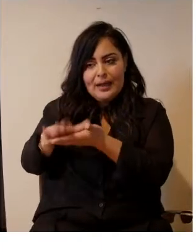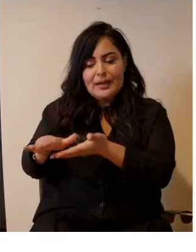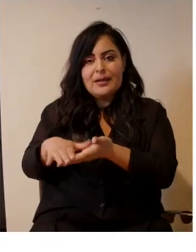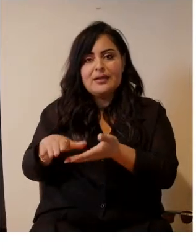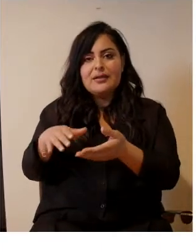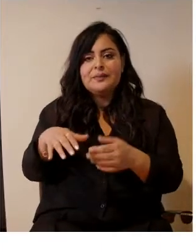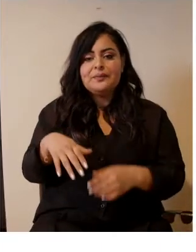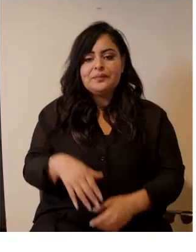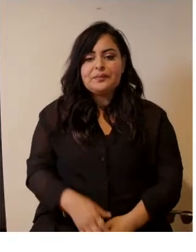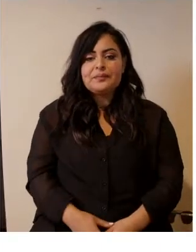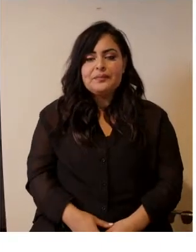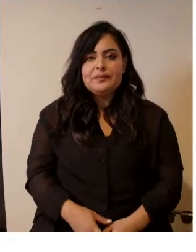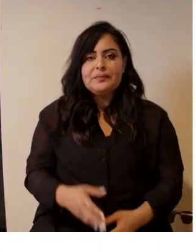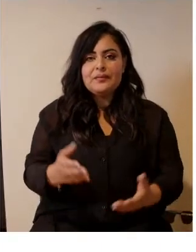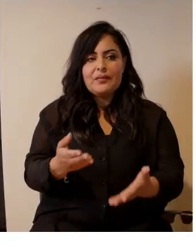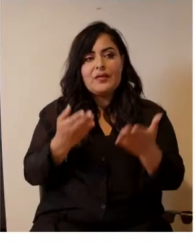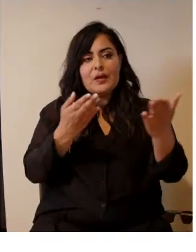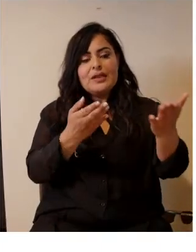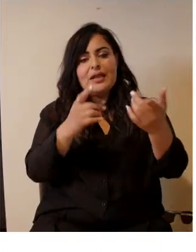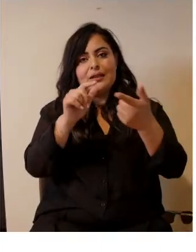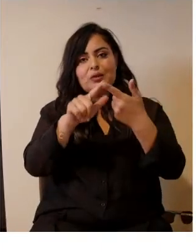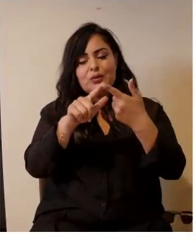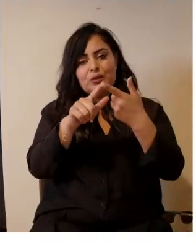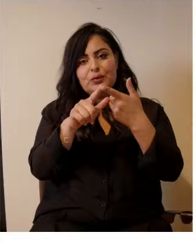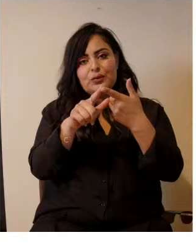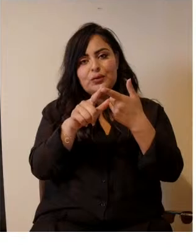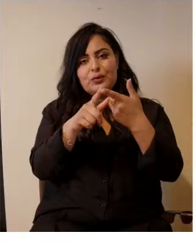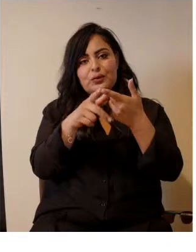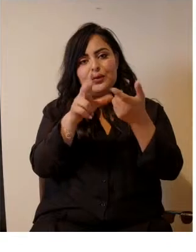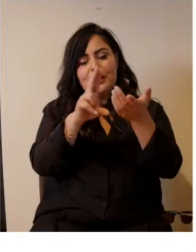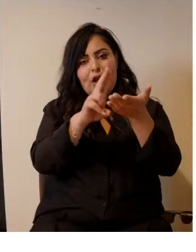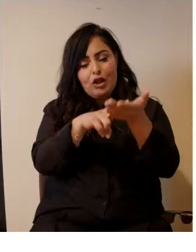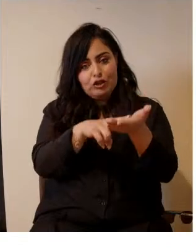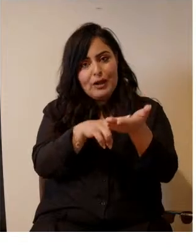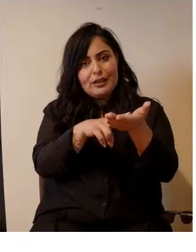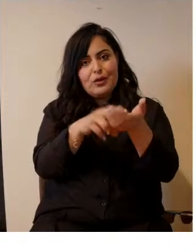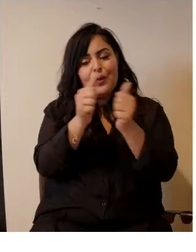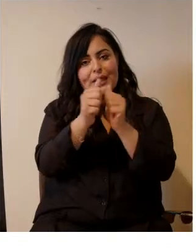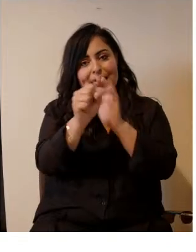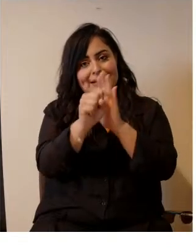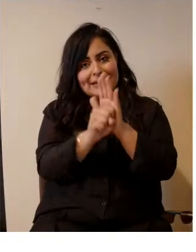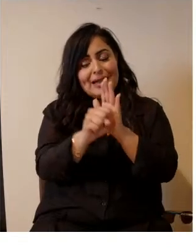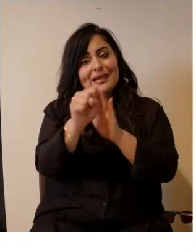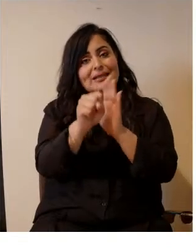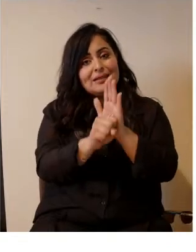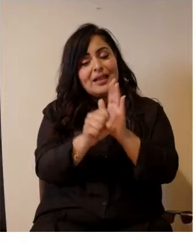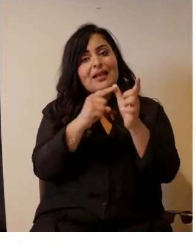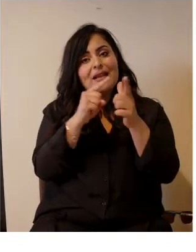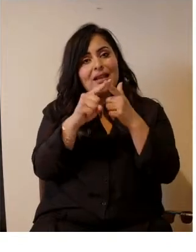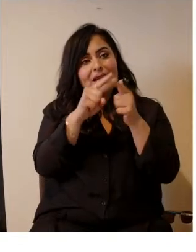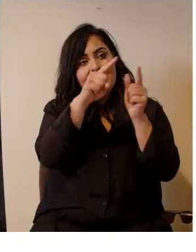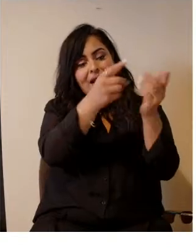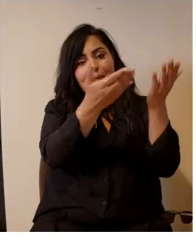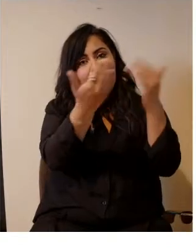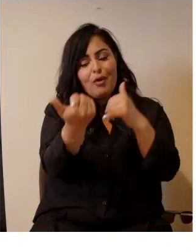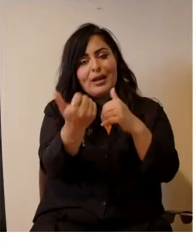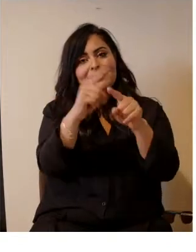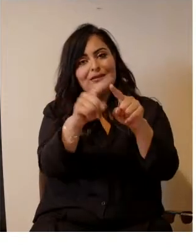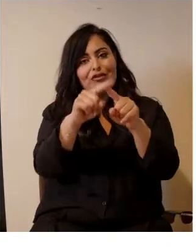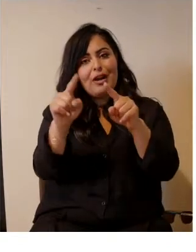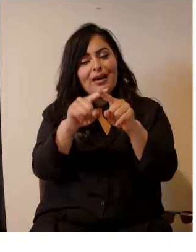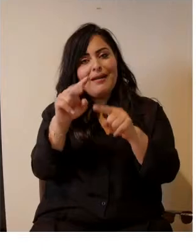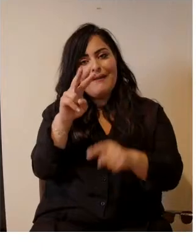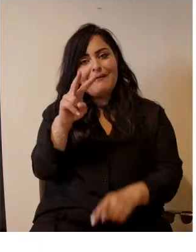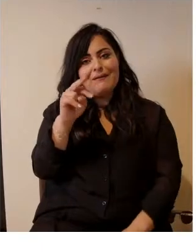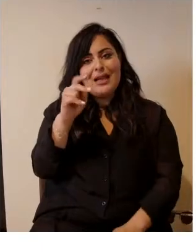that forward to create a collective contract with the state, in which the state then brings in vendors, and those vendors